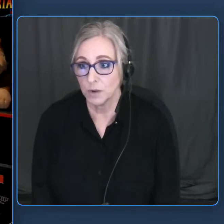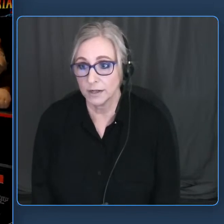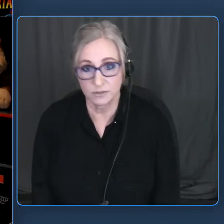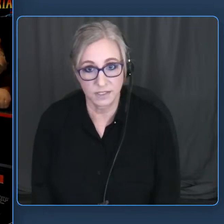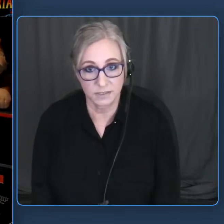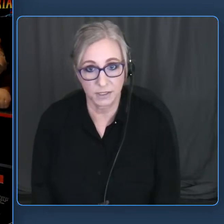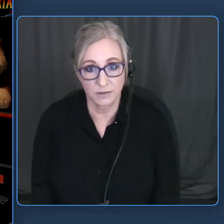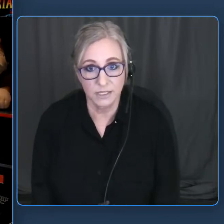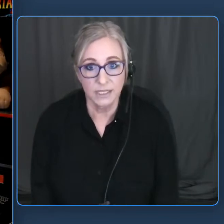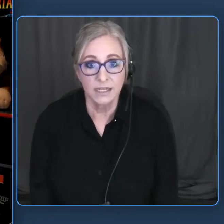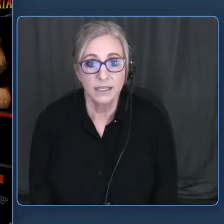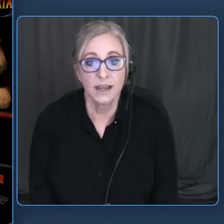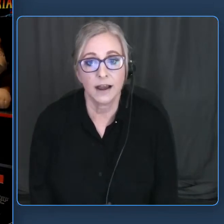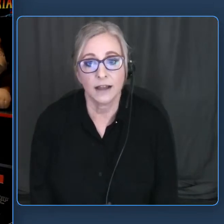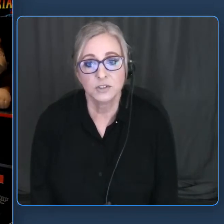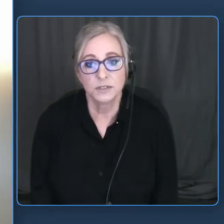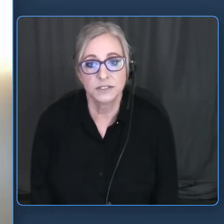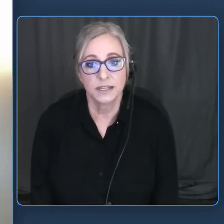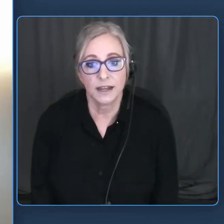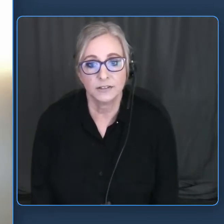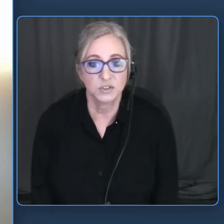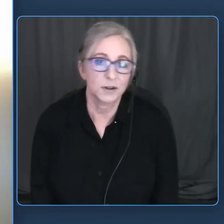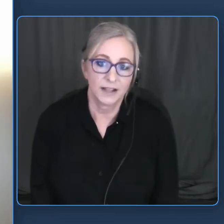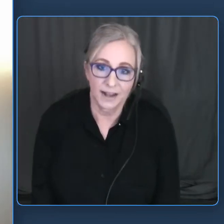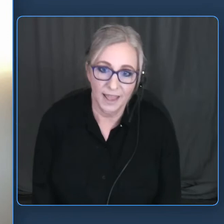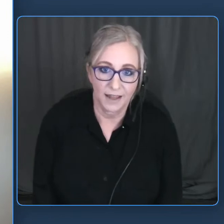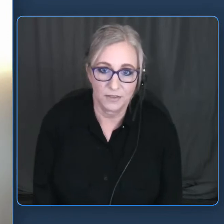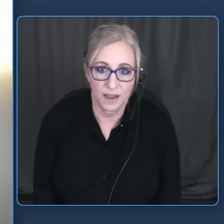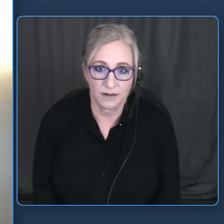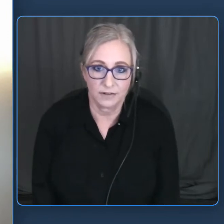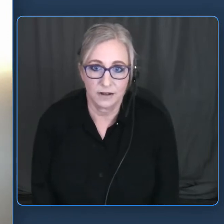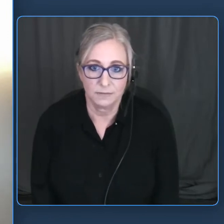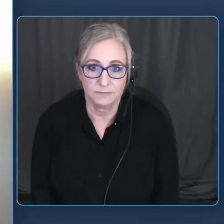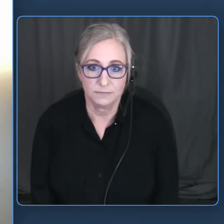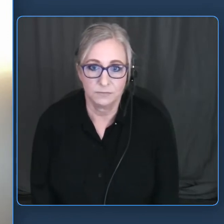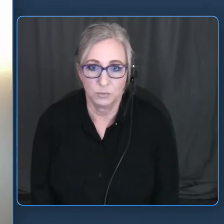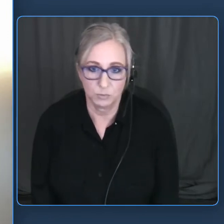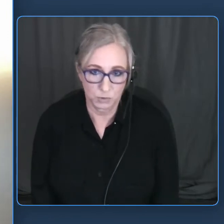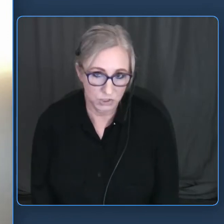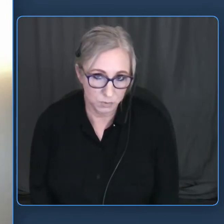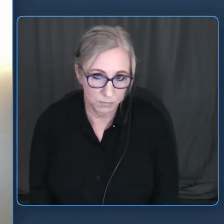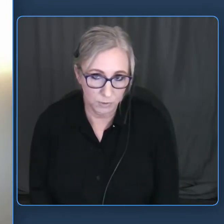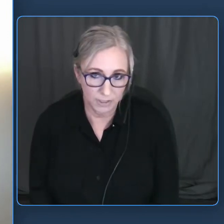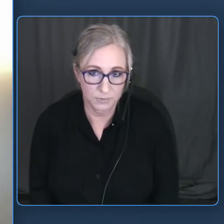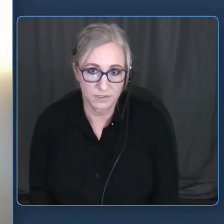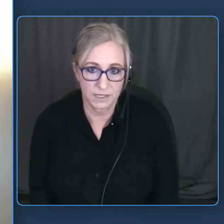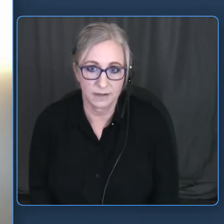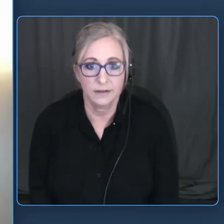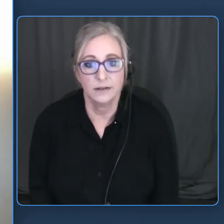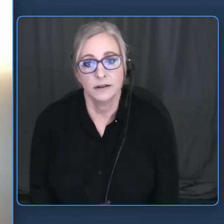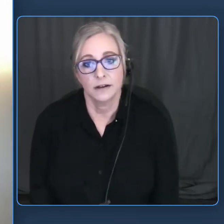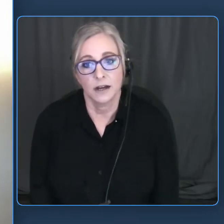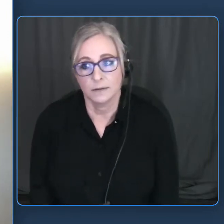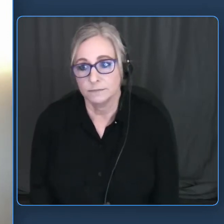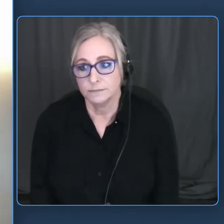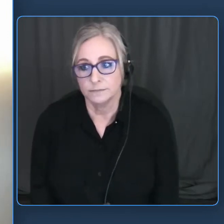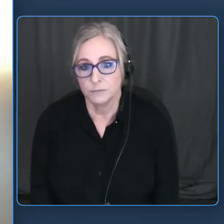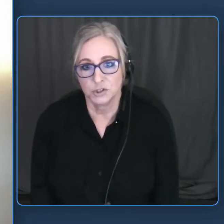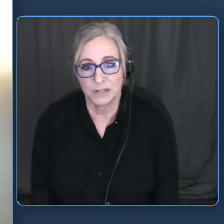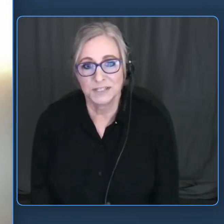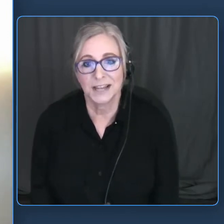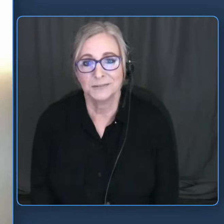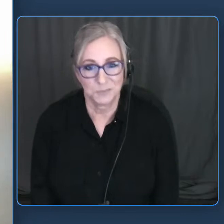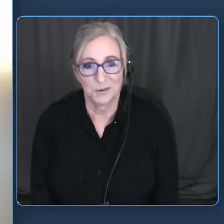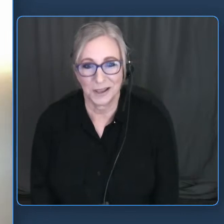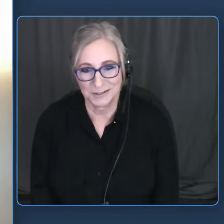Michael, did you want to say something else? Yeah, I just wanted to kind of add that just what Brennan was saying.